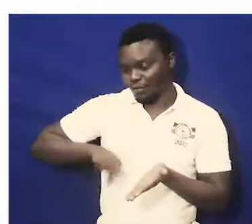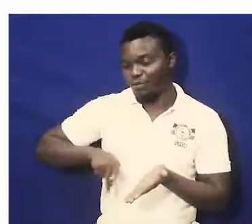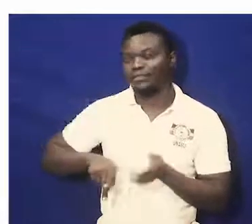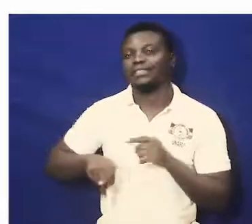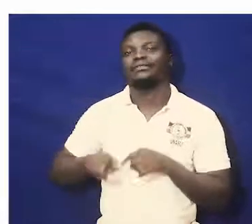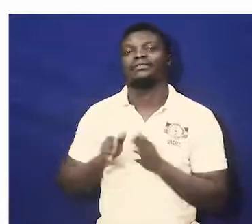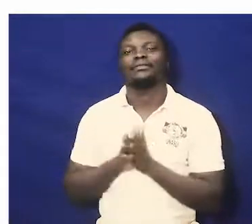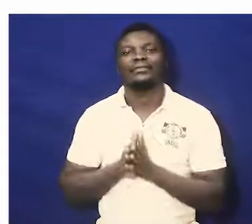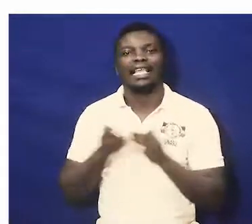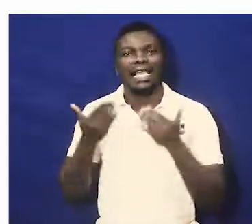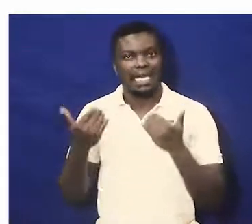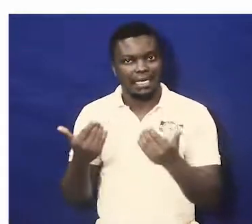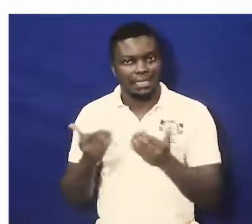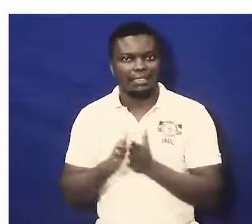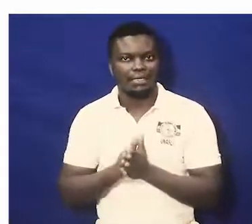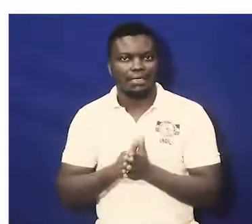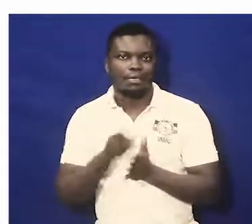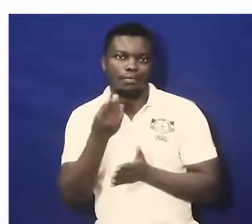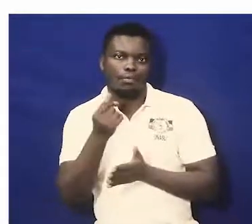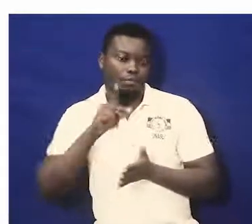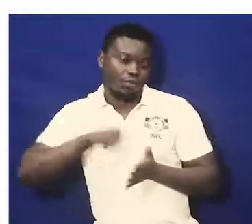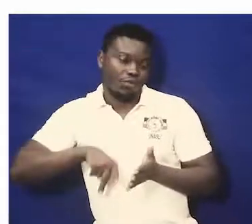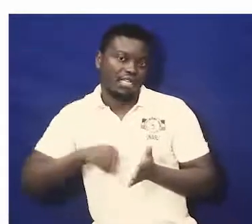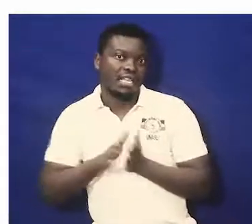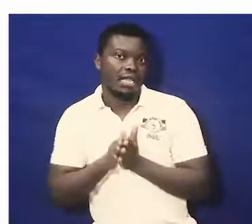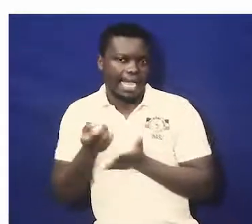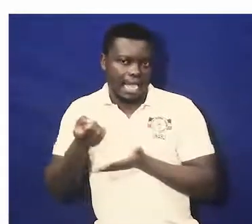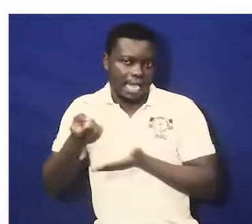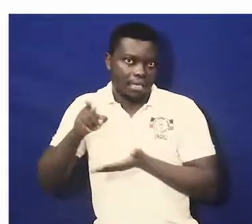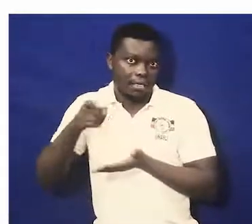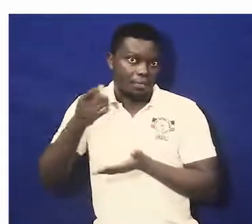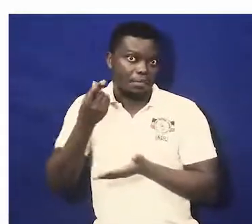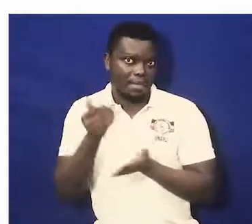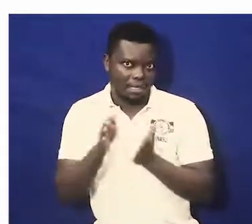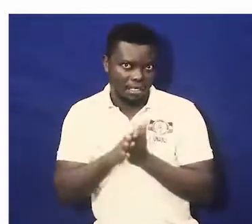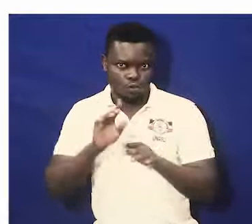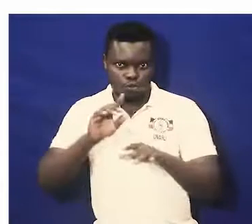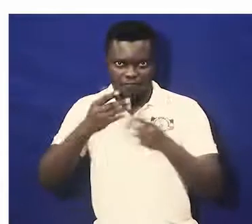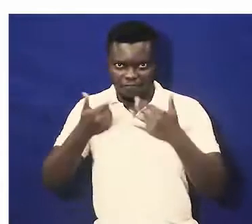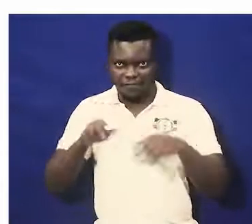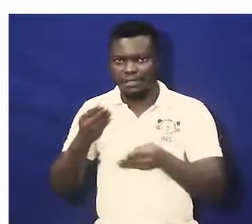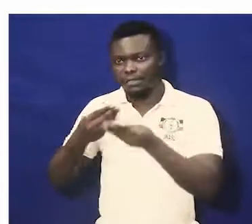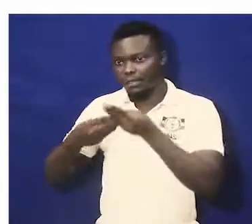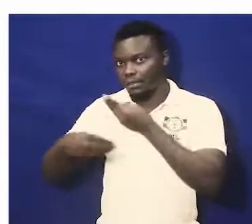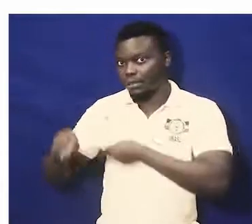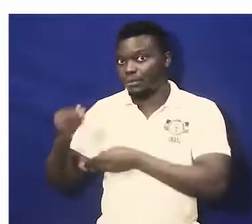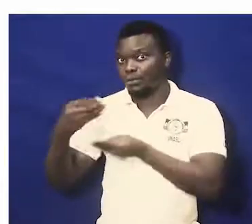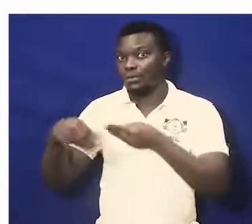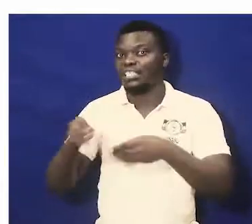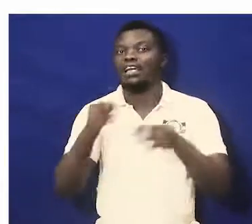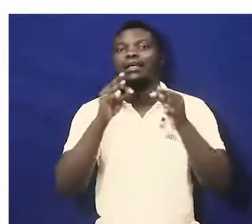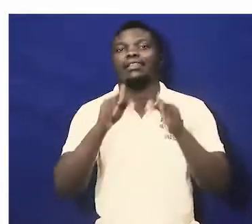profit is the extra money that goods are sold for.